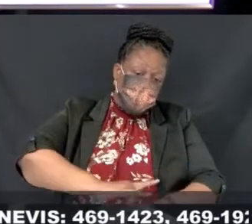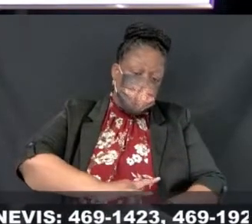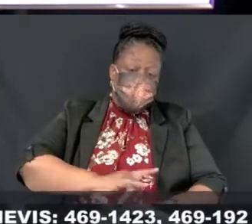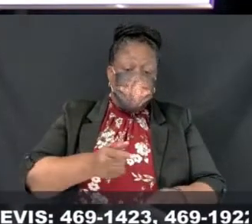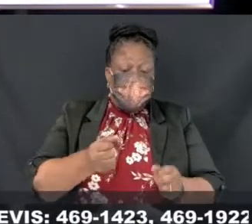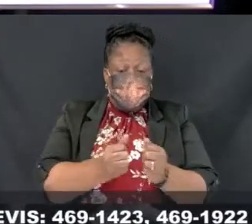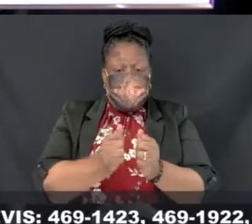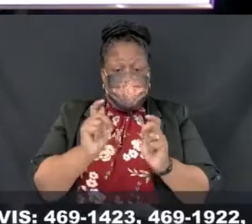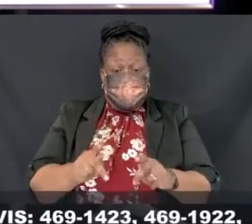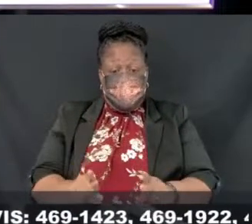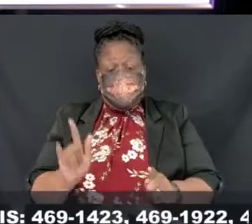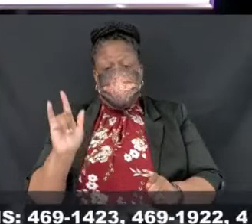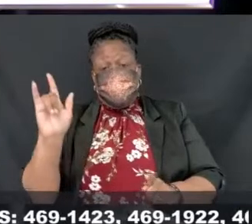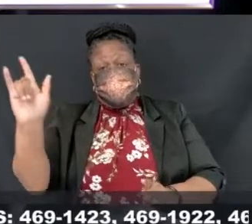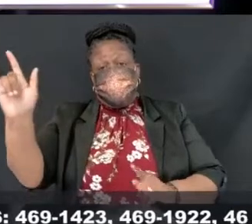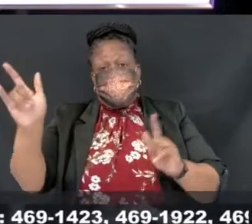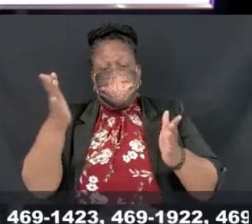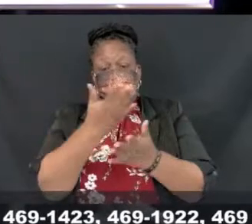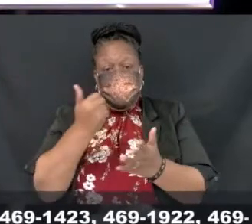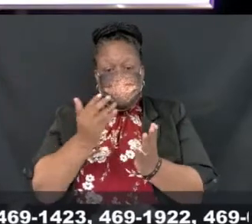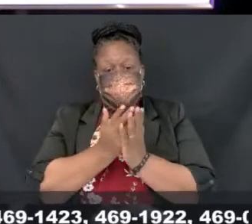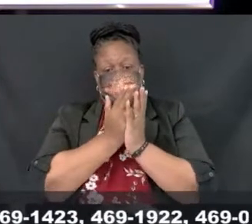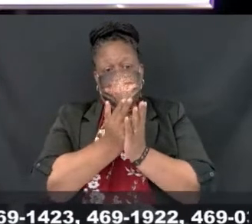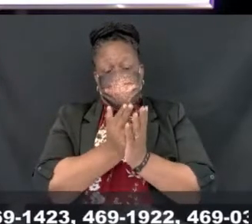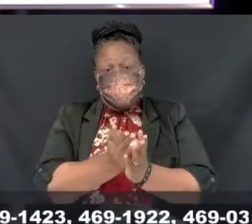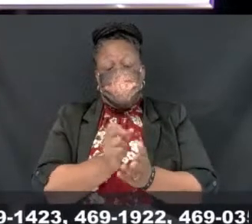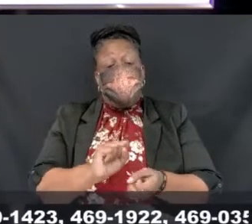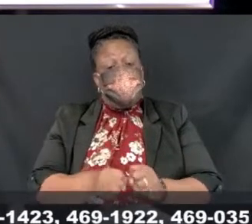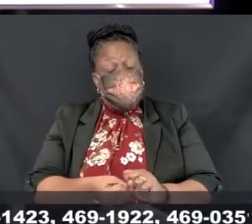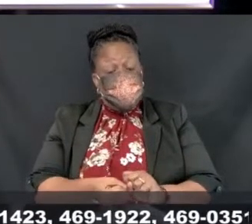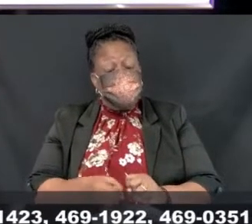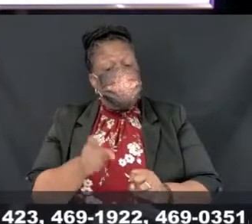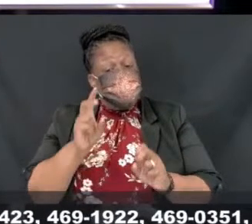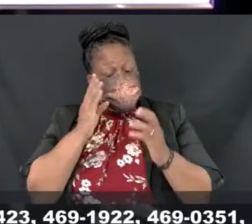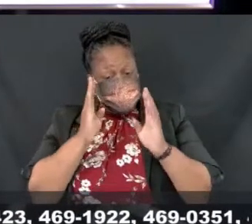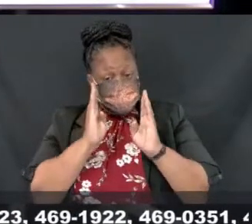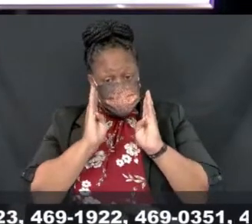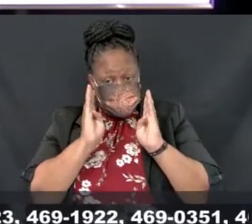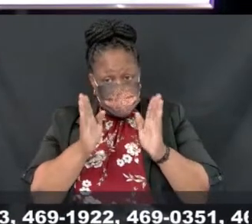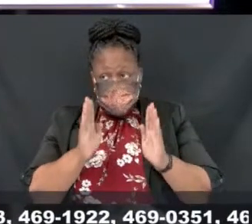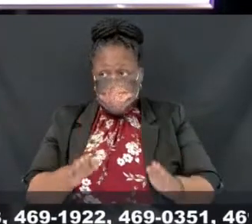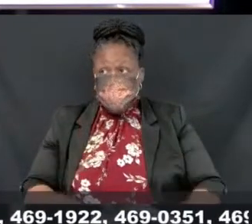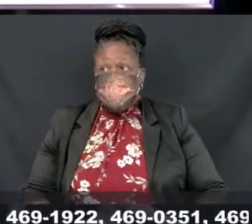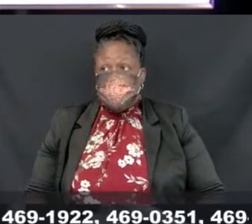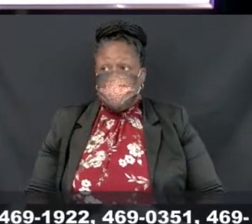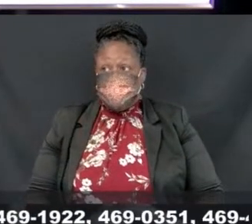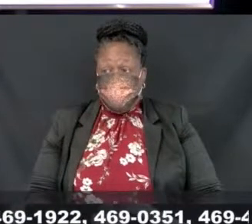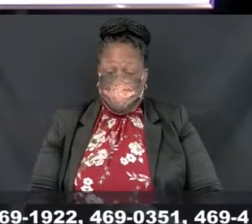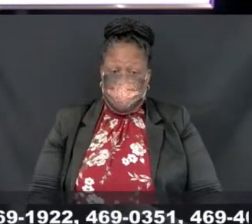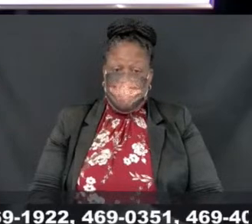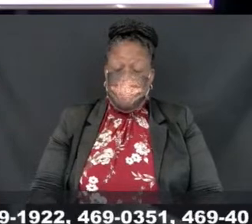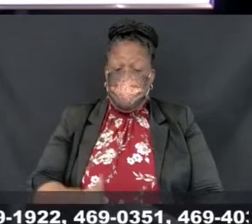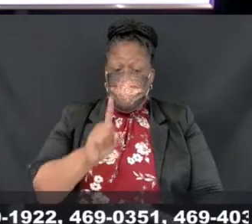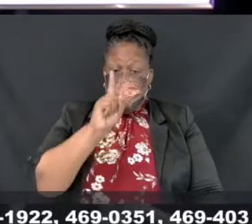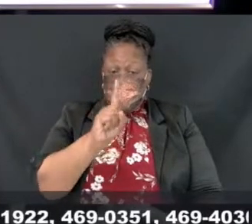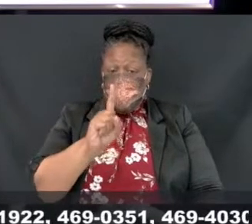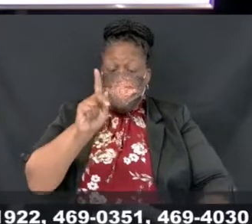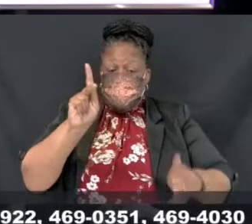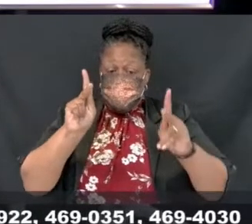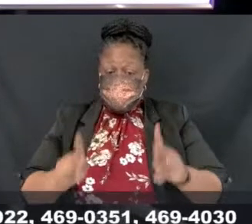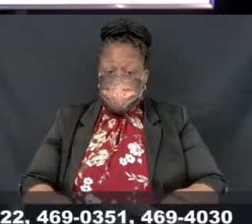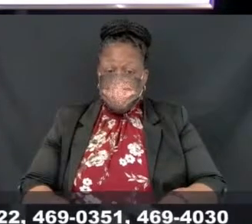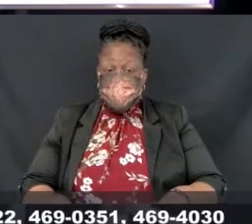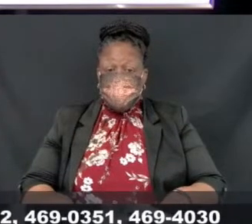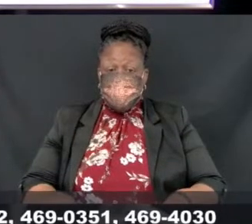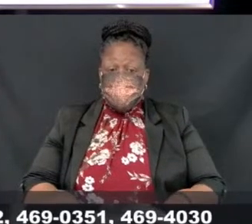still out there and still presents a significant threat to the vulnerable. We just lost another elderly person to COVID-19 on Monday